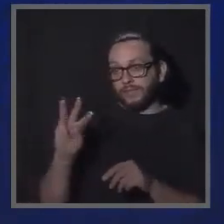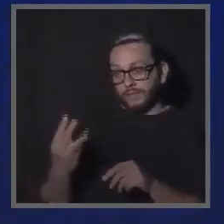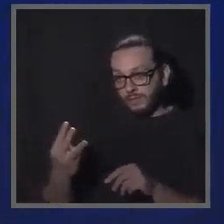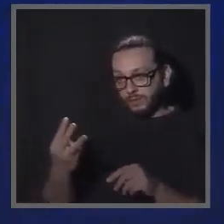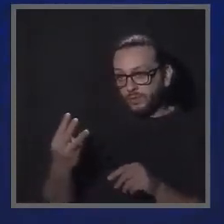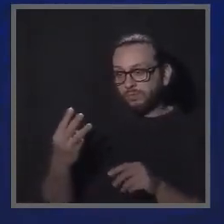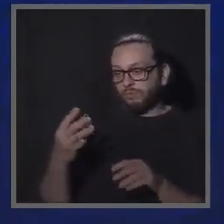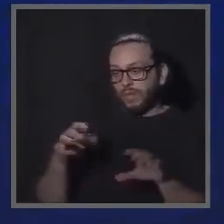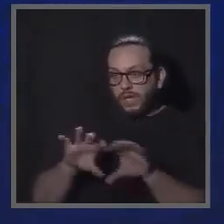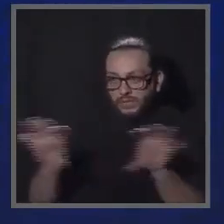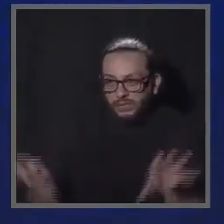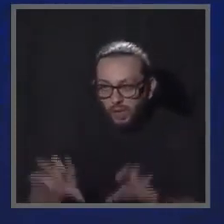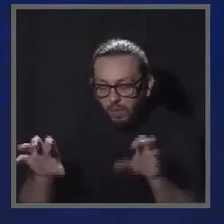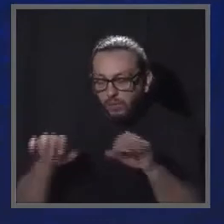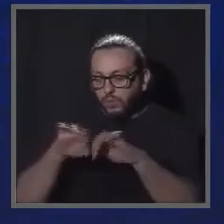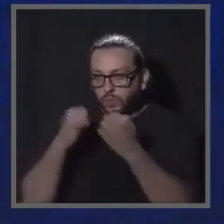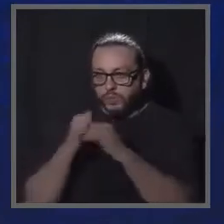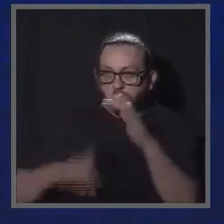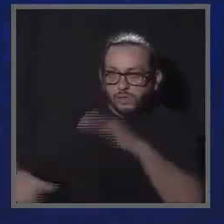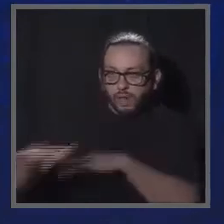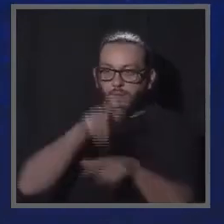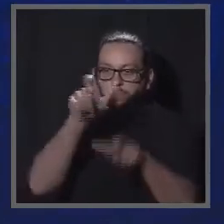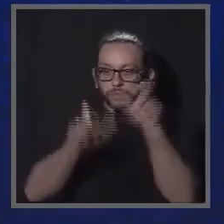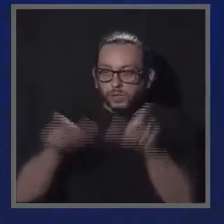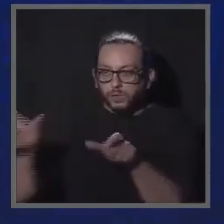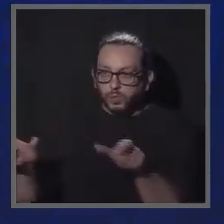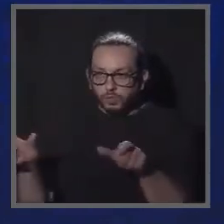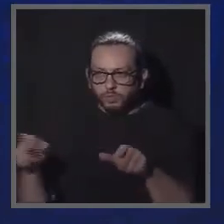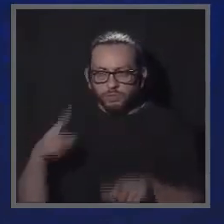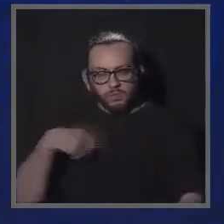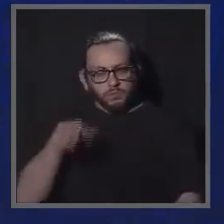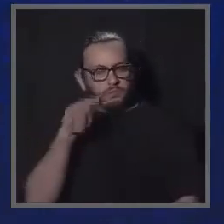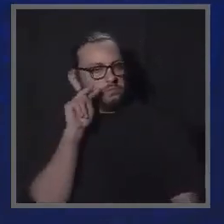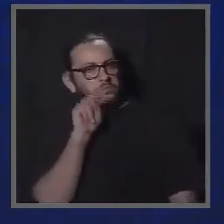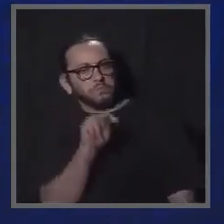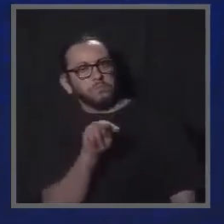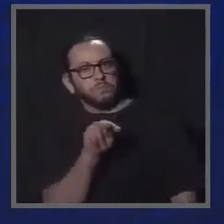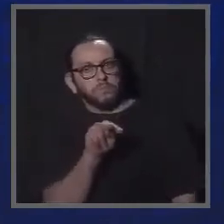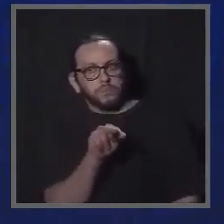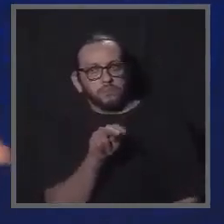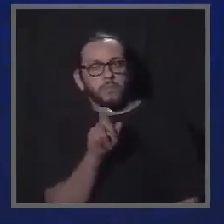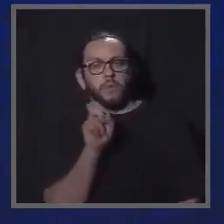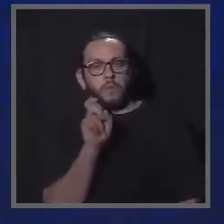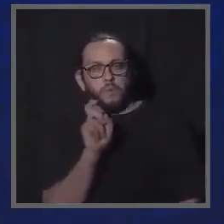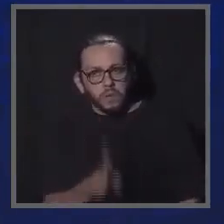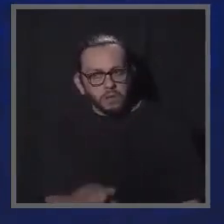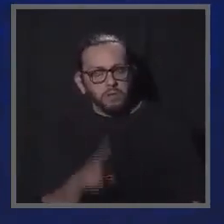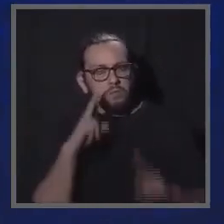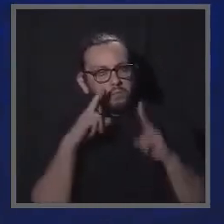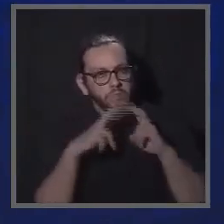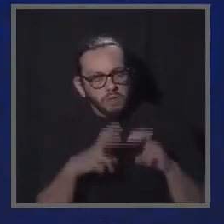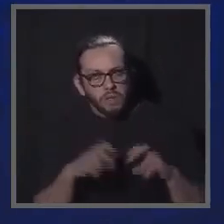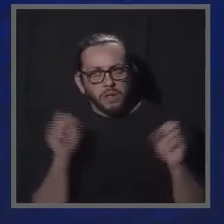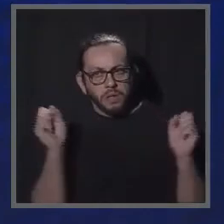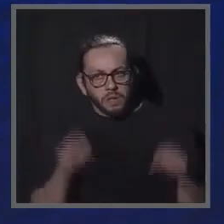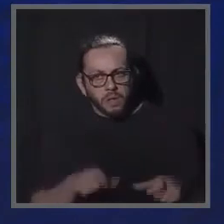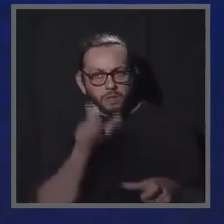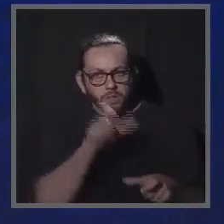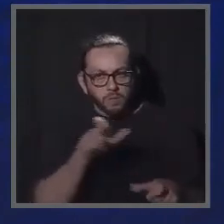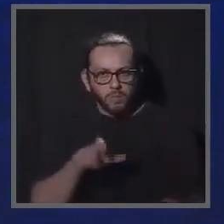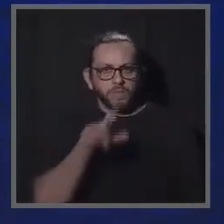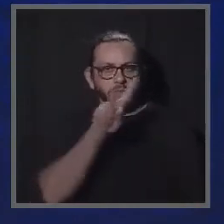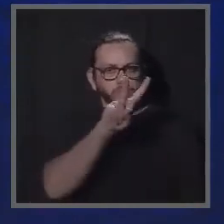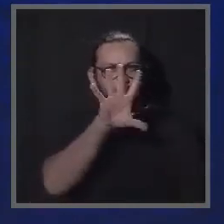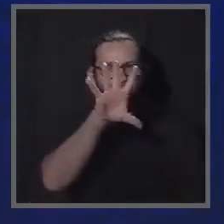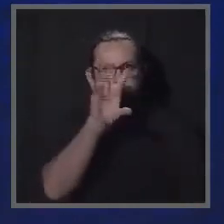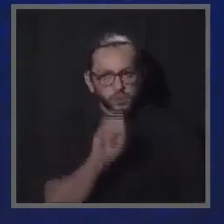civic actions. So we can't have this perception perception. And here you have this study with 250